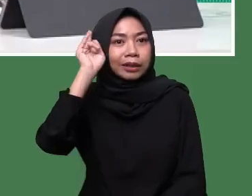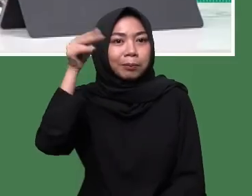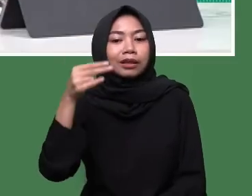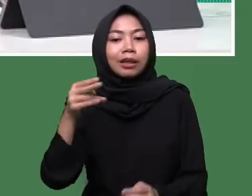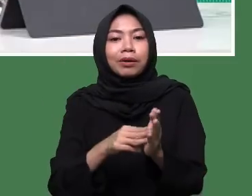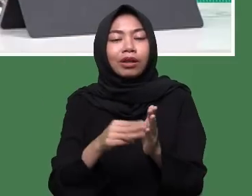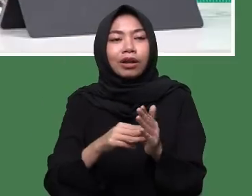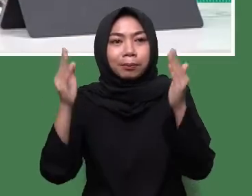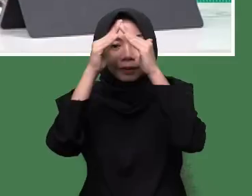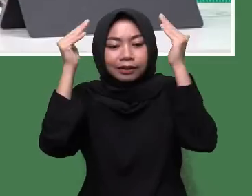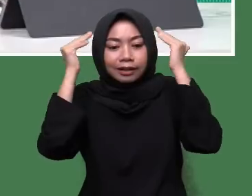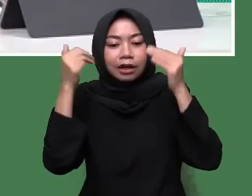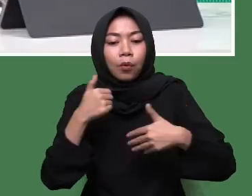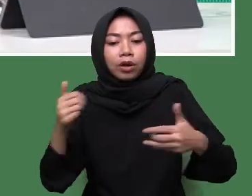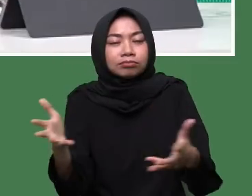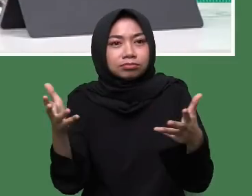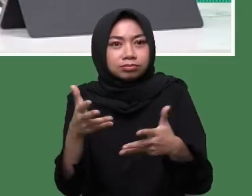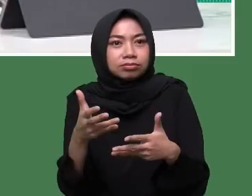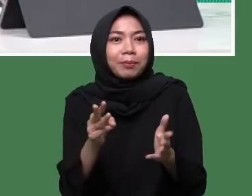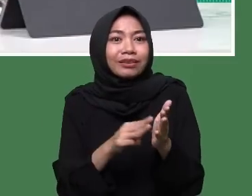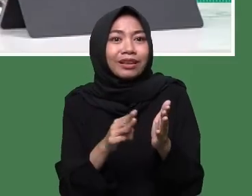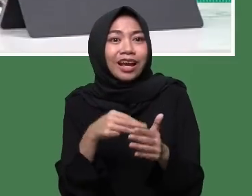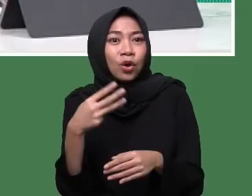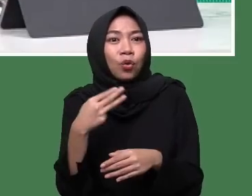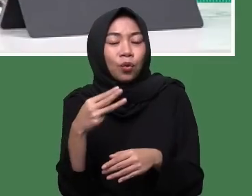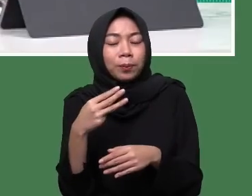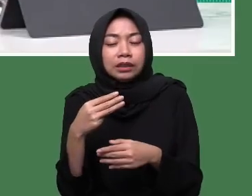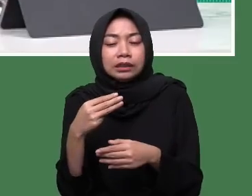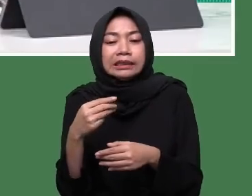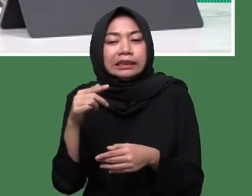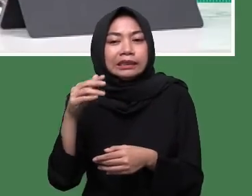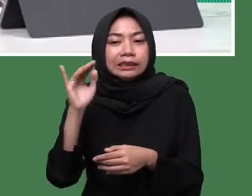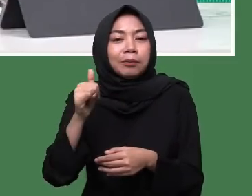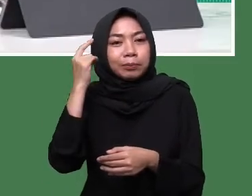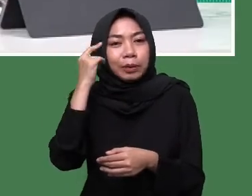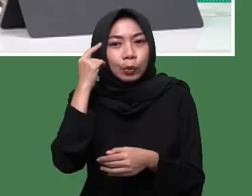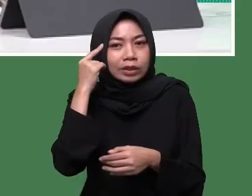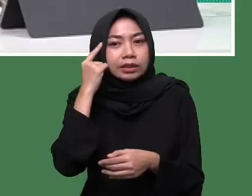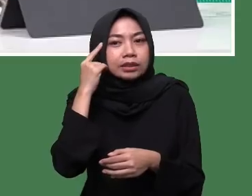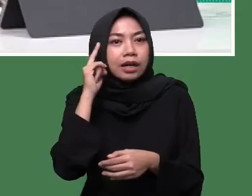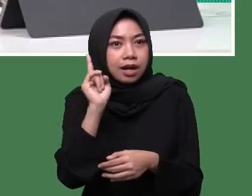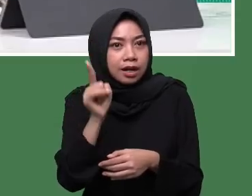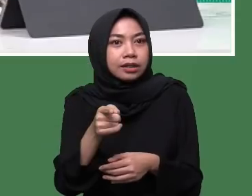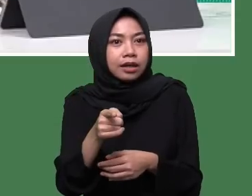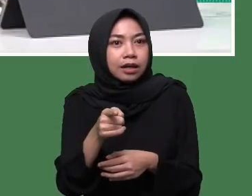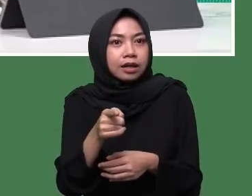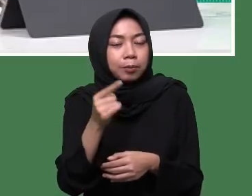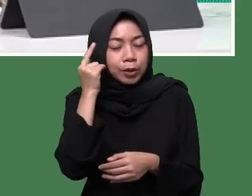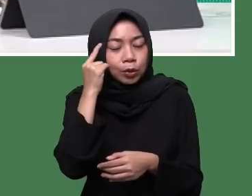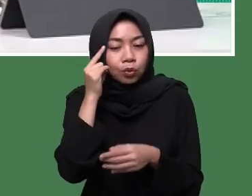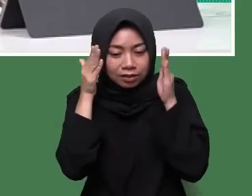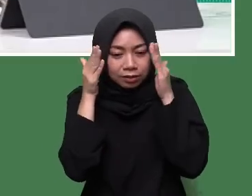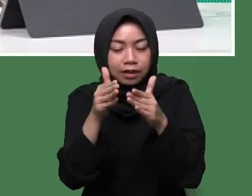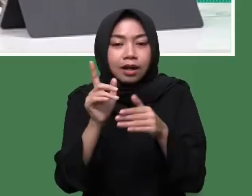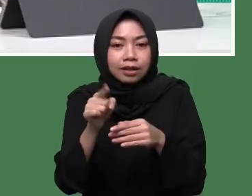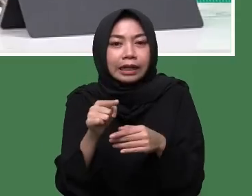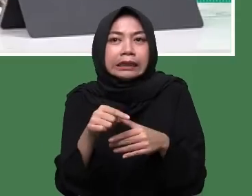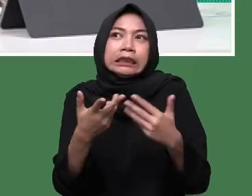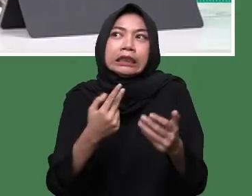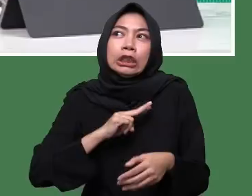the farmers. So that's why in this aspect, the terms that we use is not